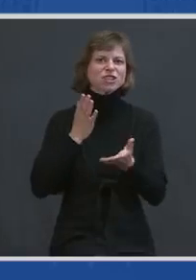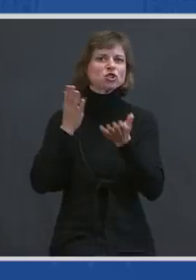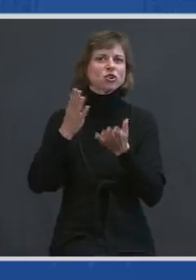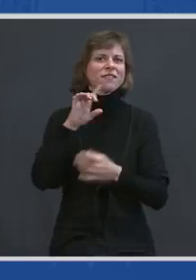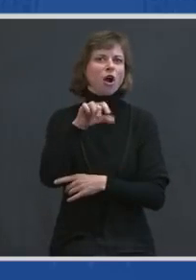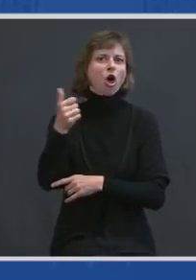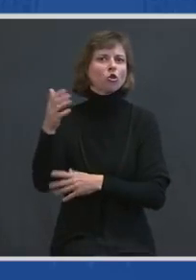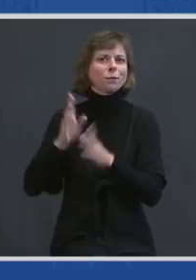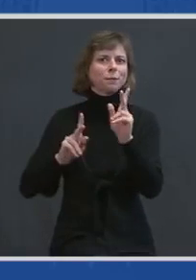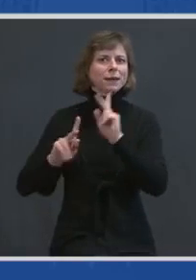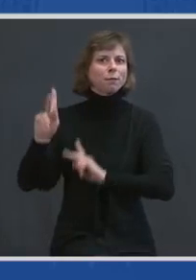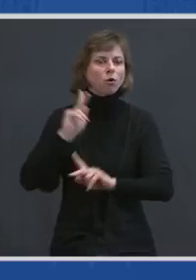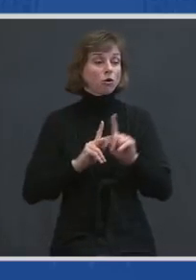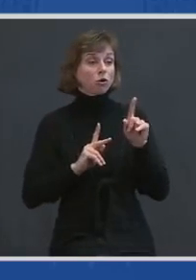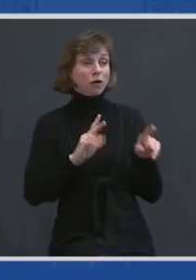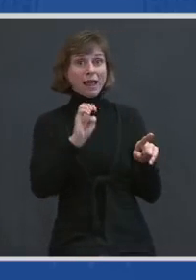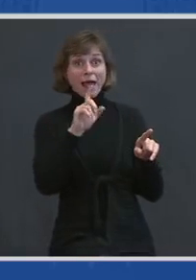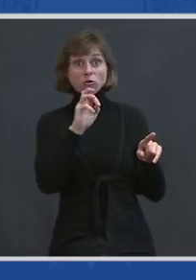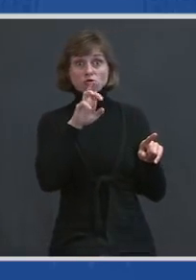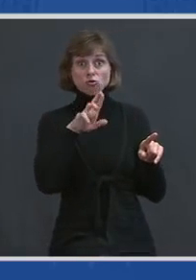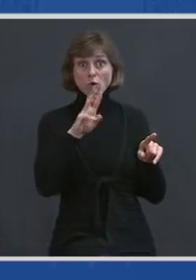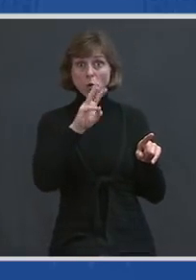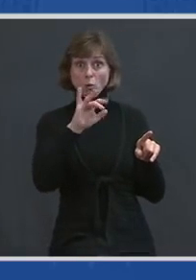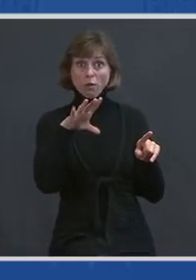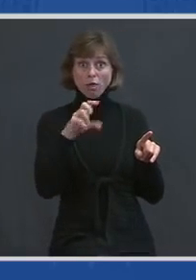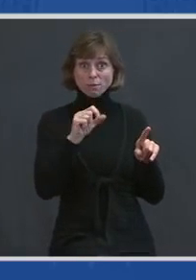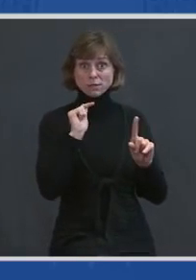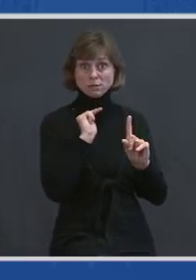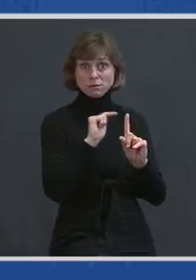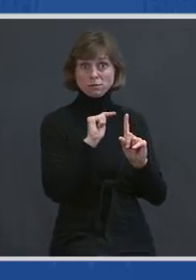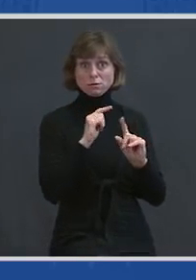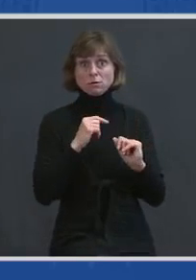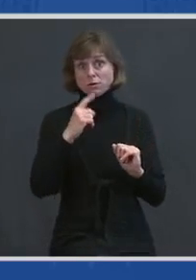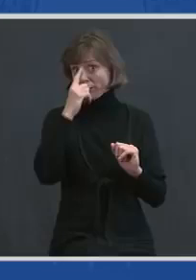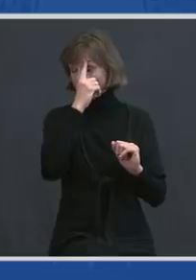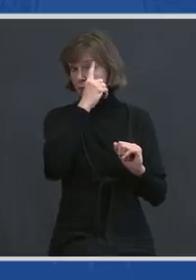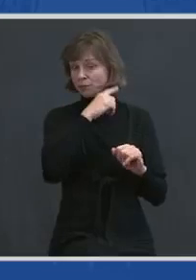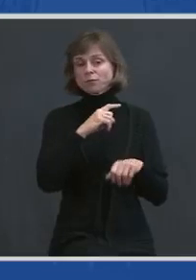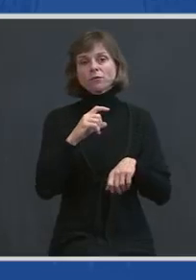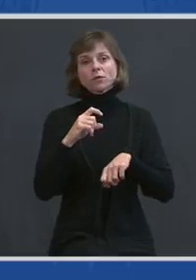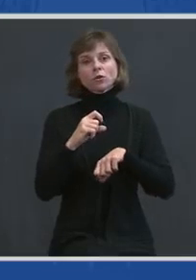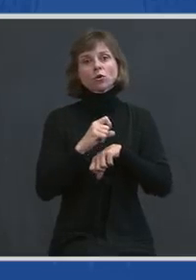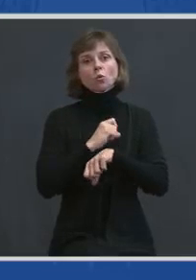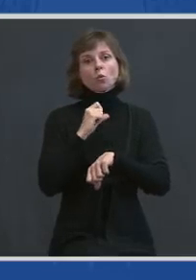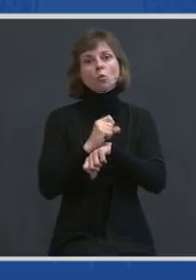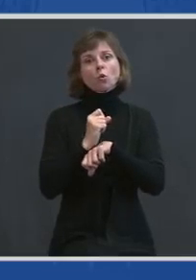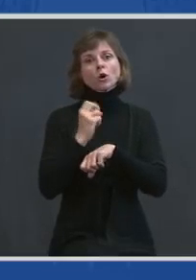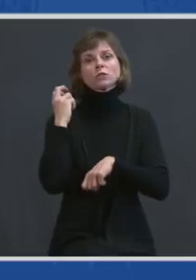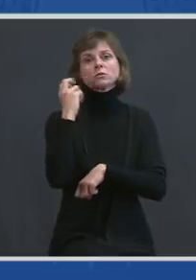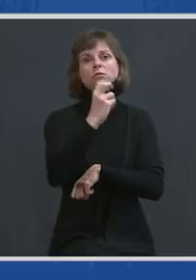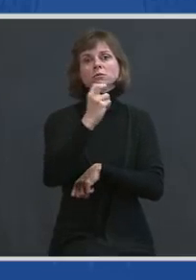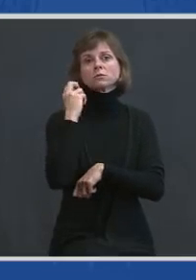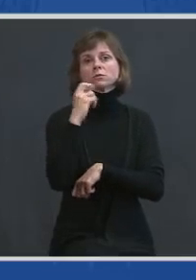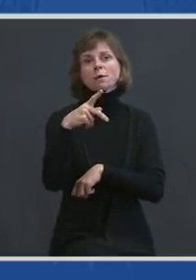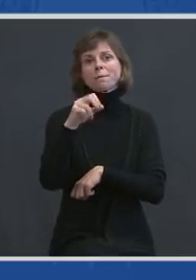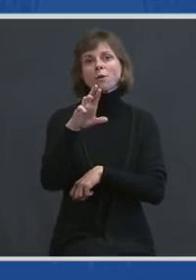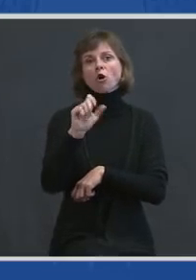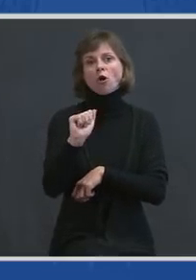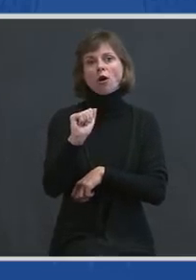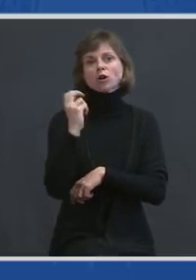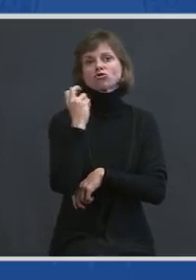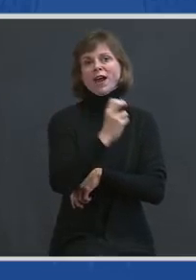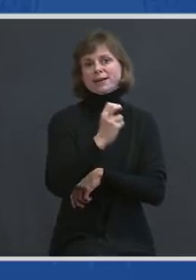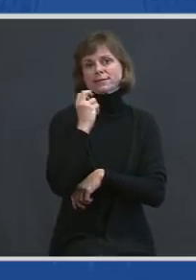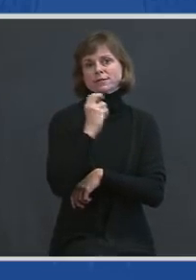have Ms. Alma Williams. Ms. Williams is a paratransit driver. She